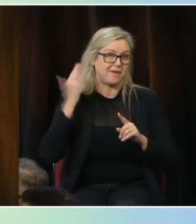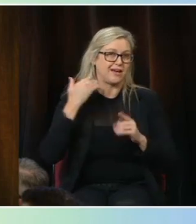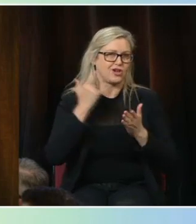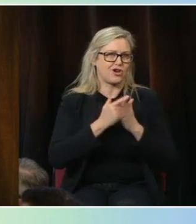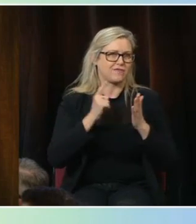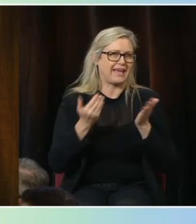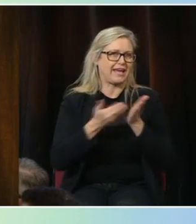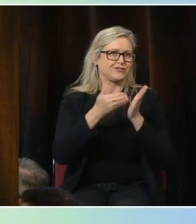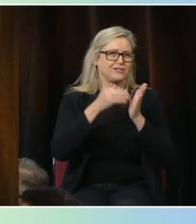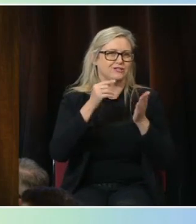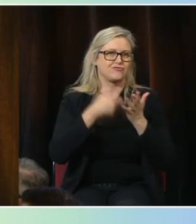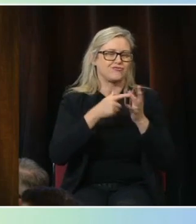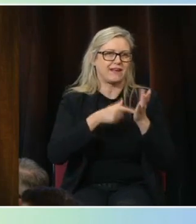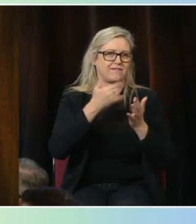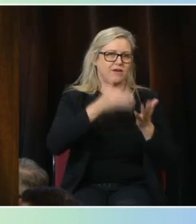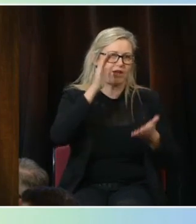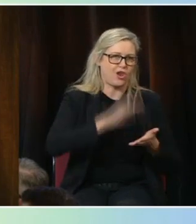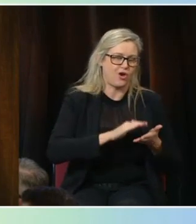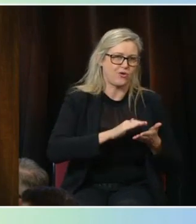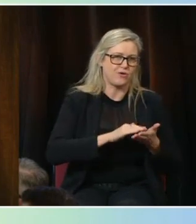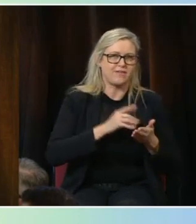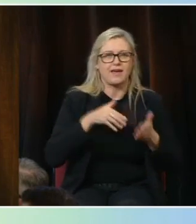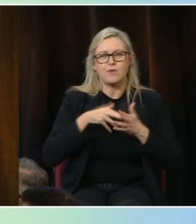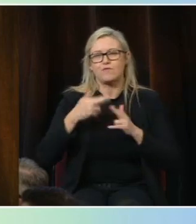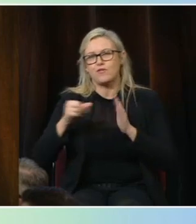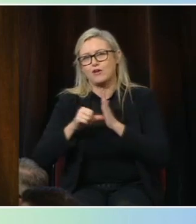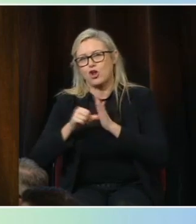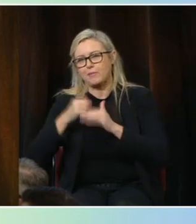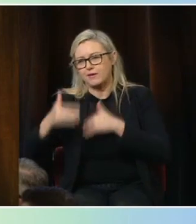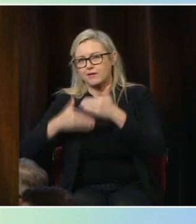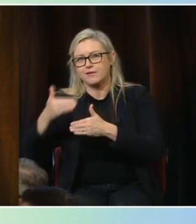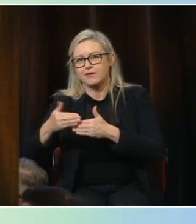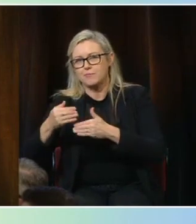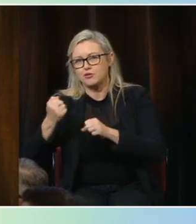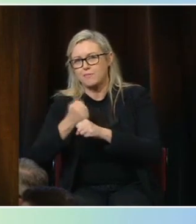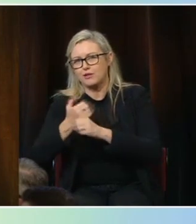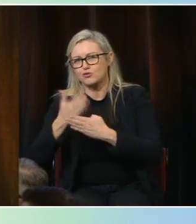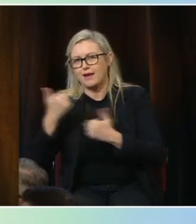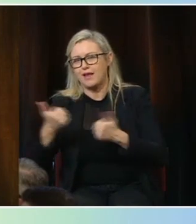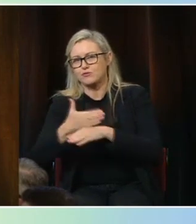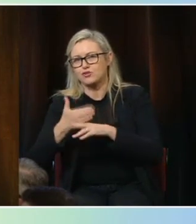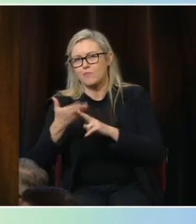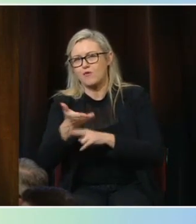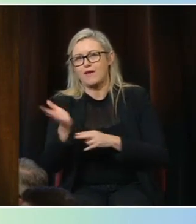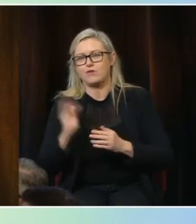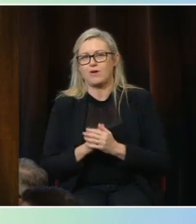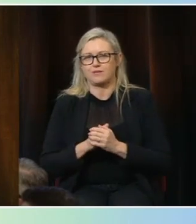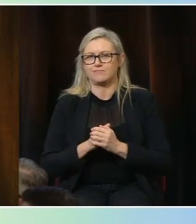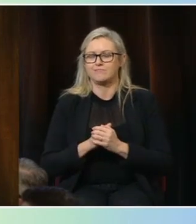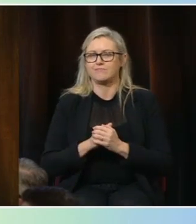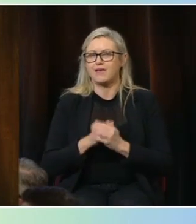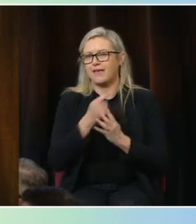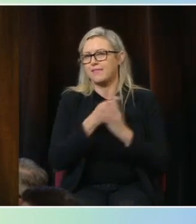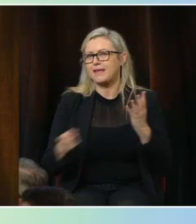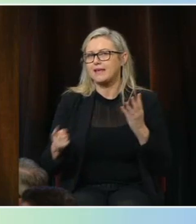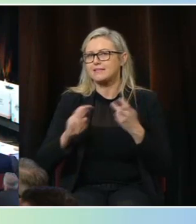fiscal policy have in helping the economy run hot enough to maintain a full employment position these are issues that are front and center in the current